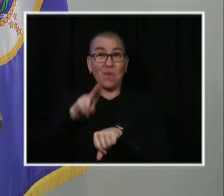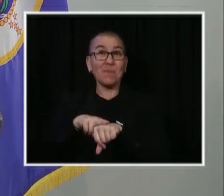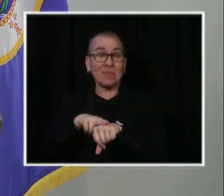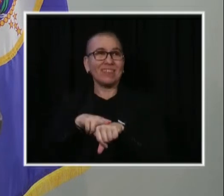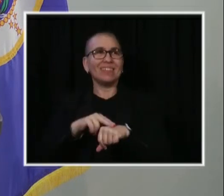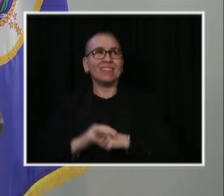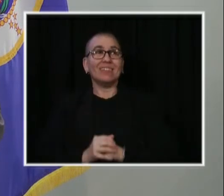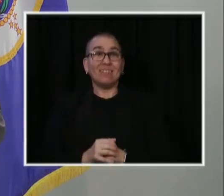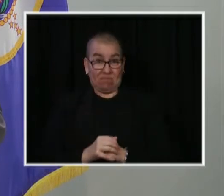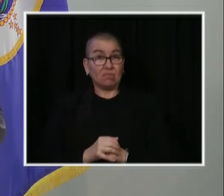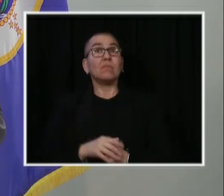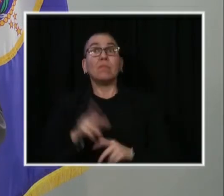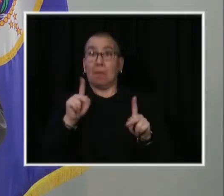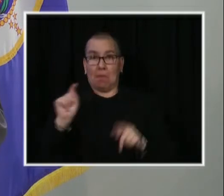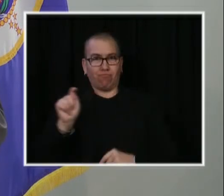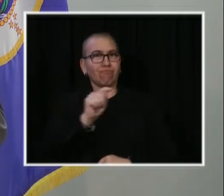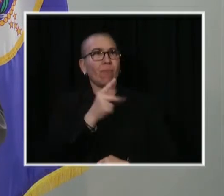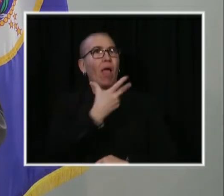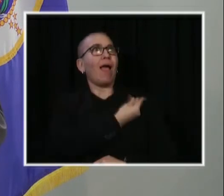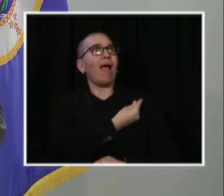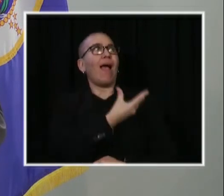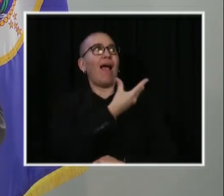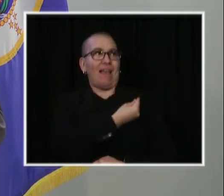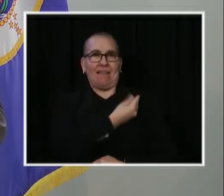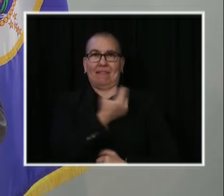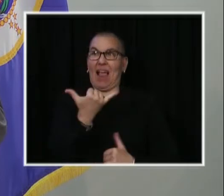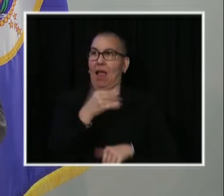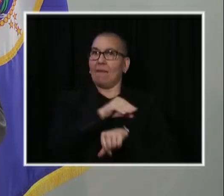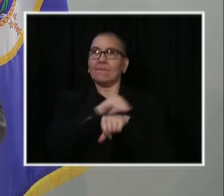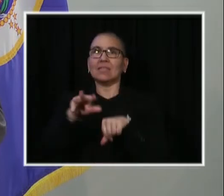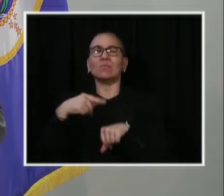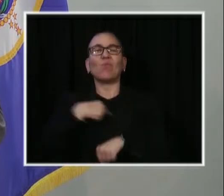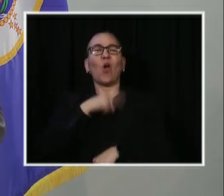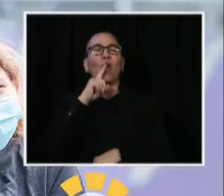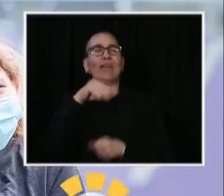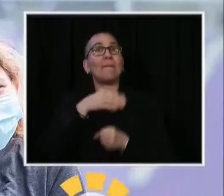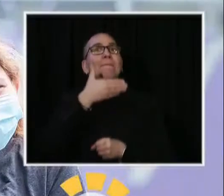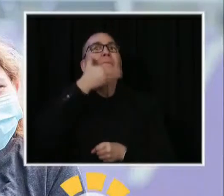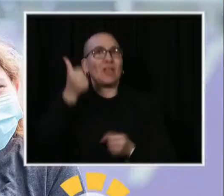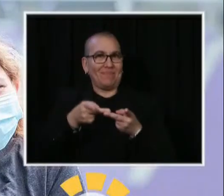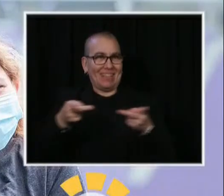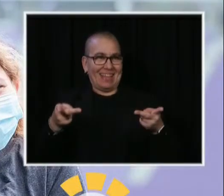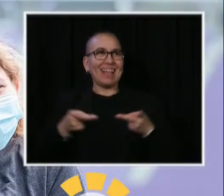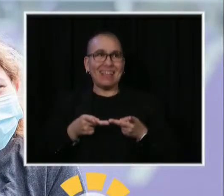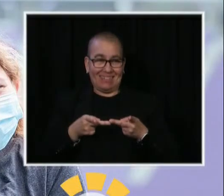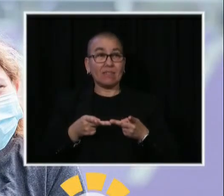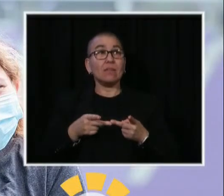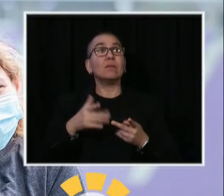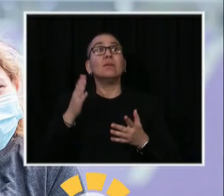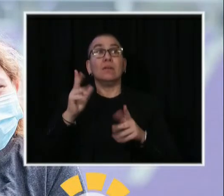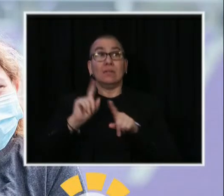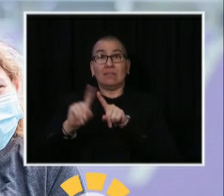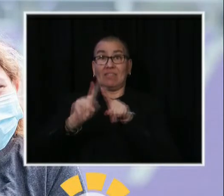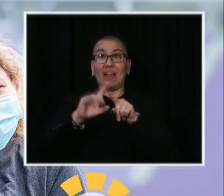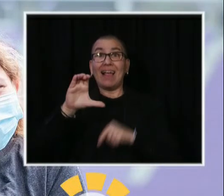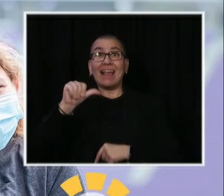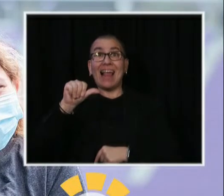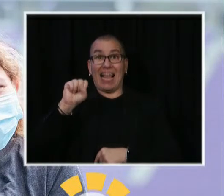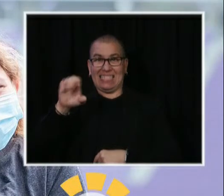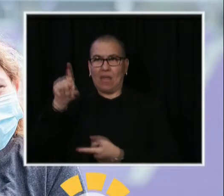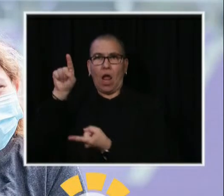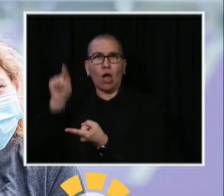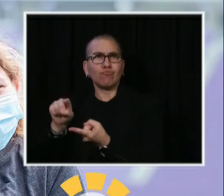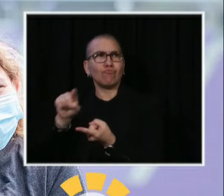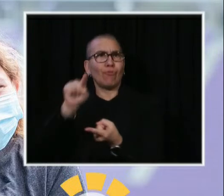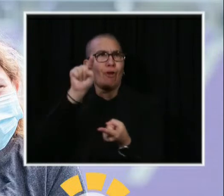than a lot of other folks. We rank near the top as far as testing, as far as cases that we have in the lowest, and the one that matters the most is